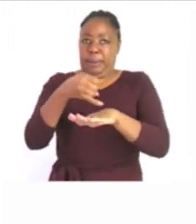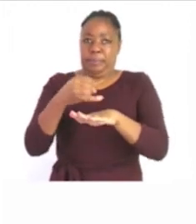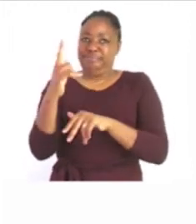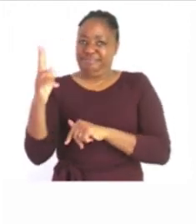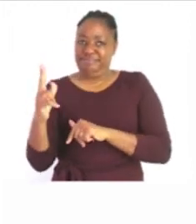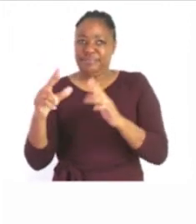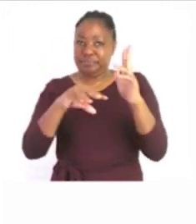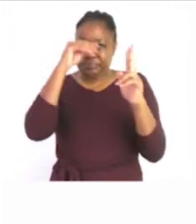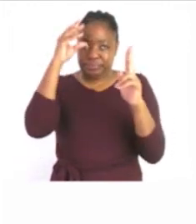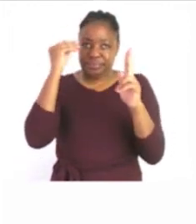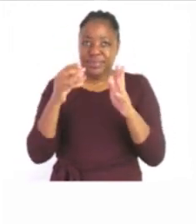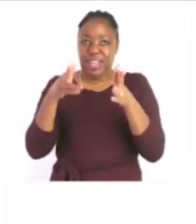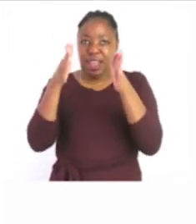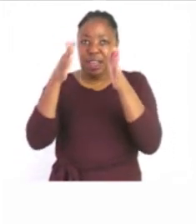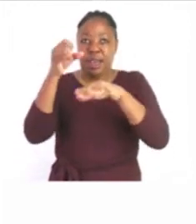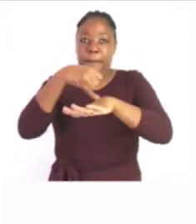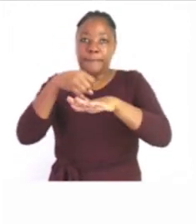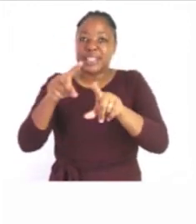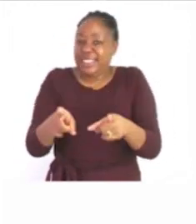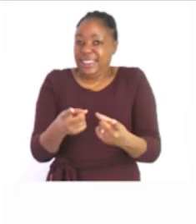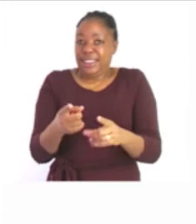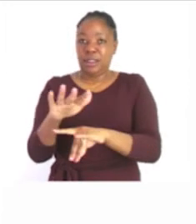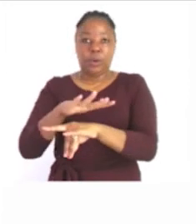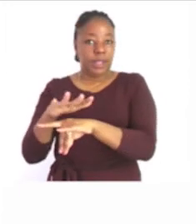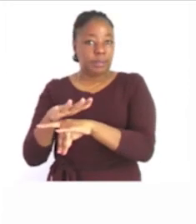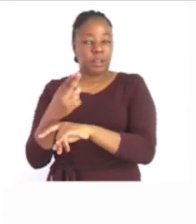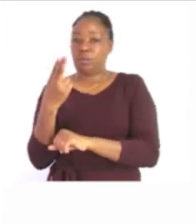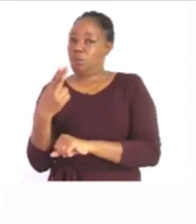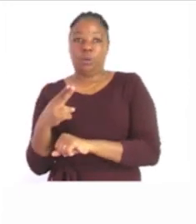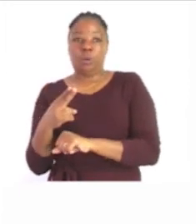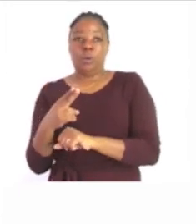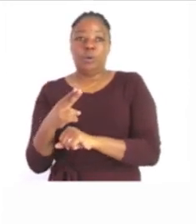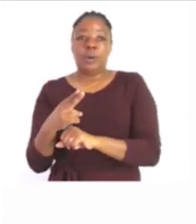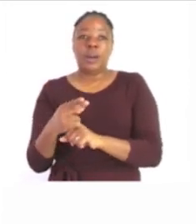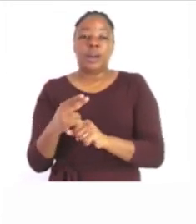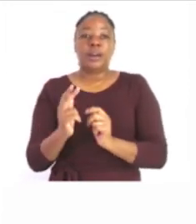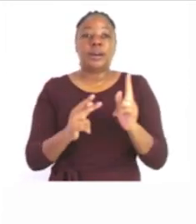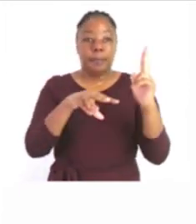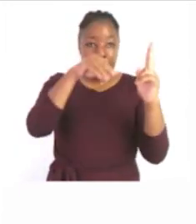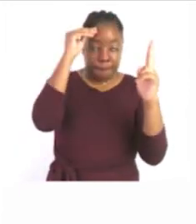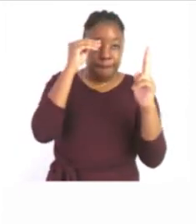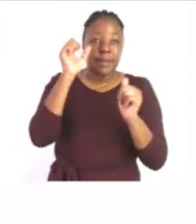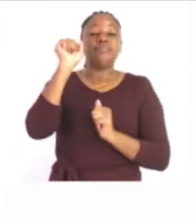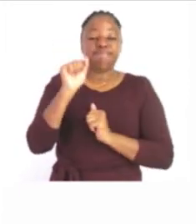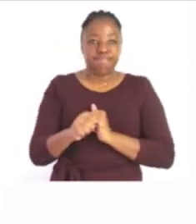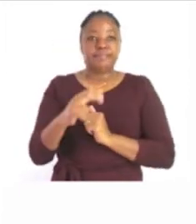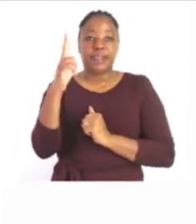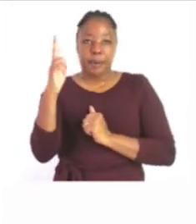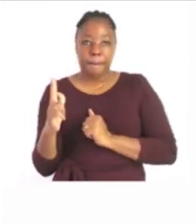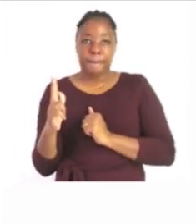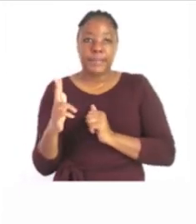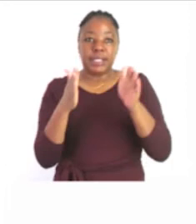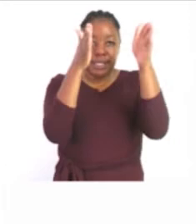thing. We can't call a student an animal. So a student must be a person. I'd like you to please